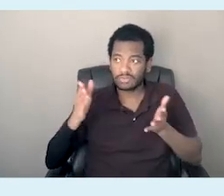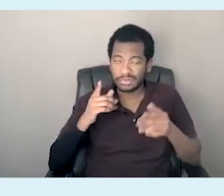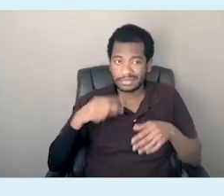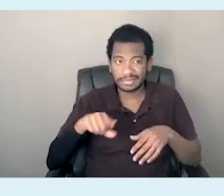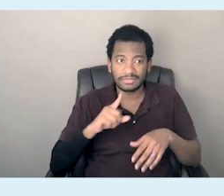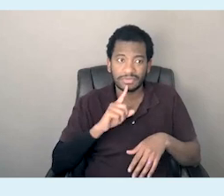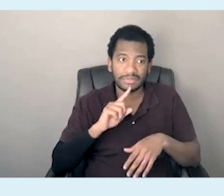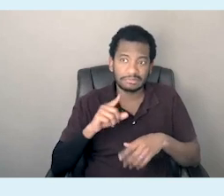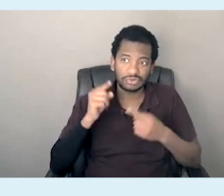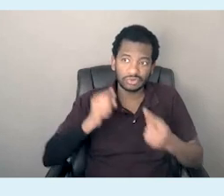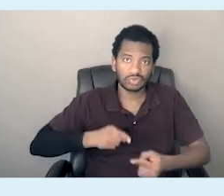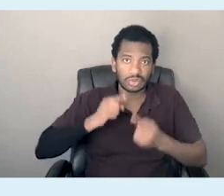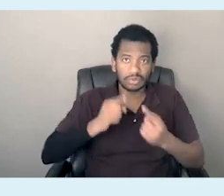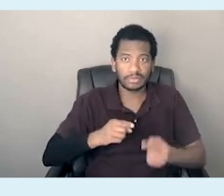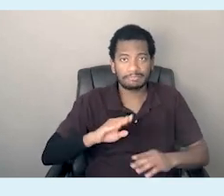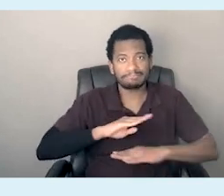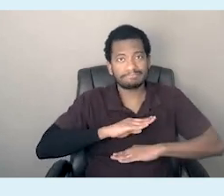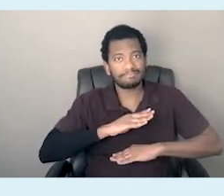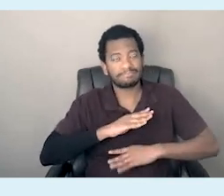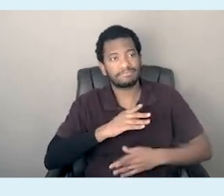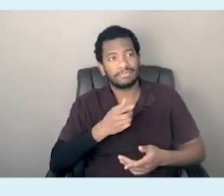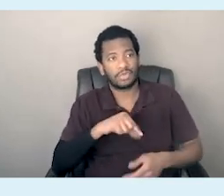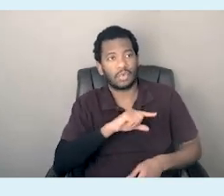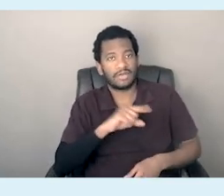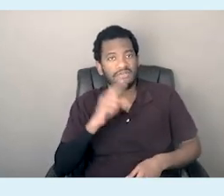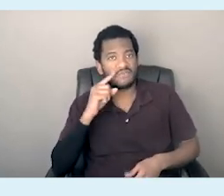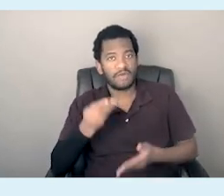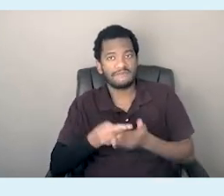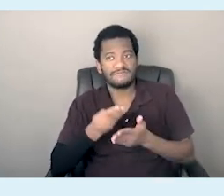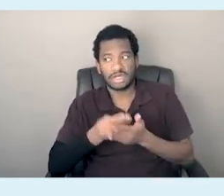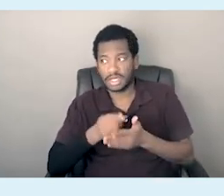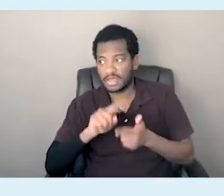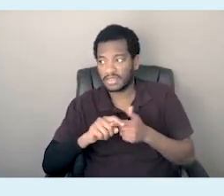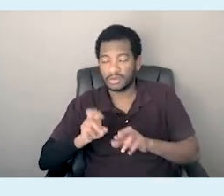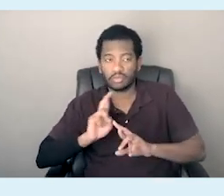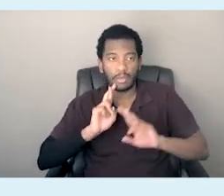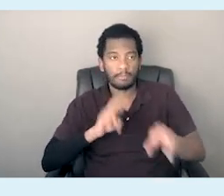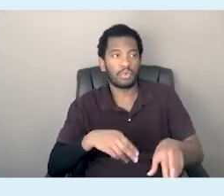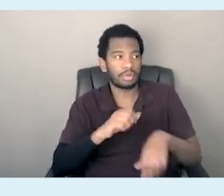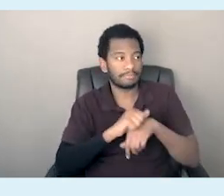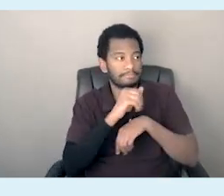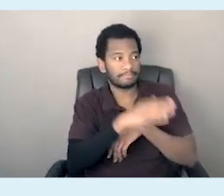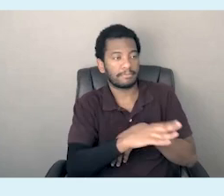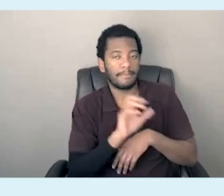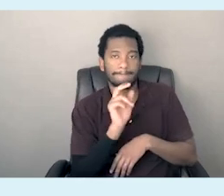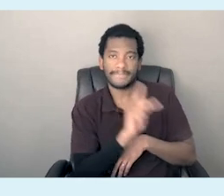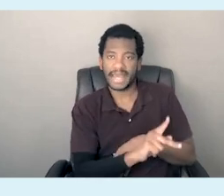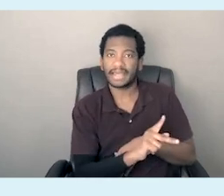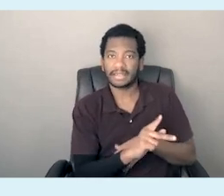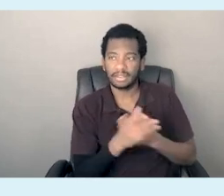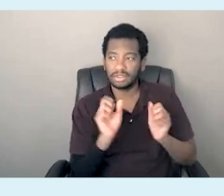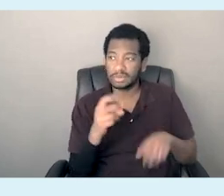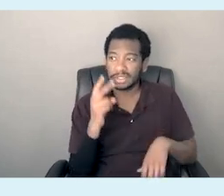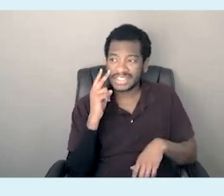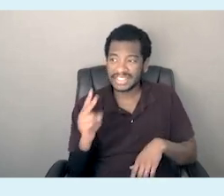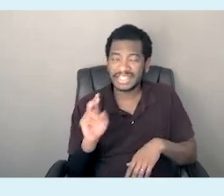qualifying for funding and then reporting back so that they look like they can see the volume of, and the caliber of work that